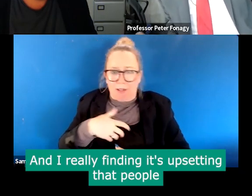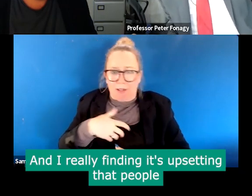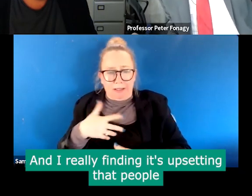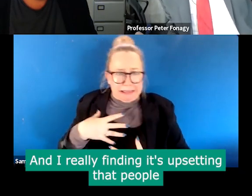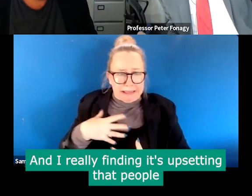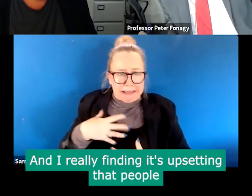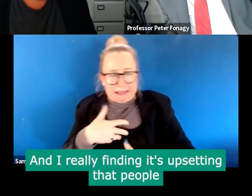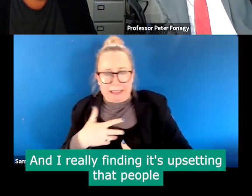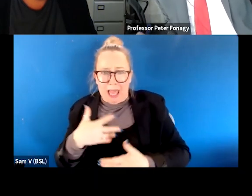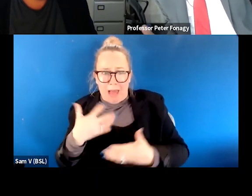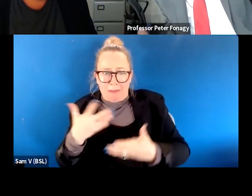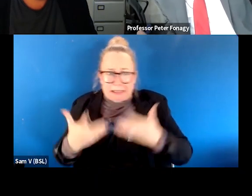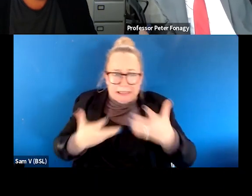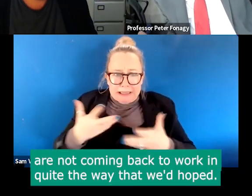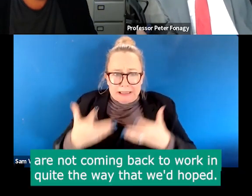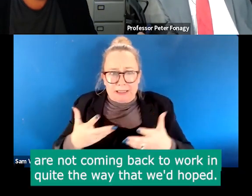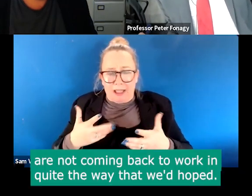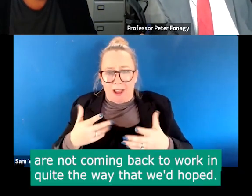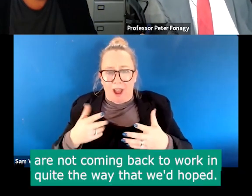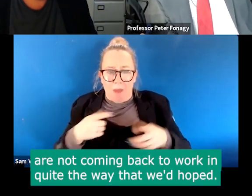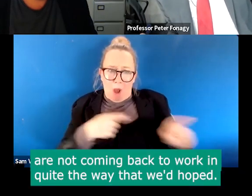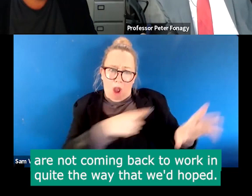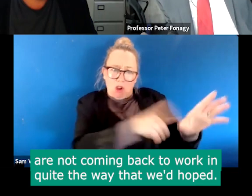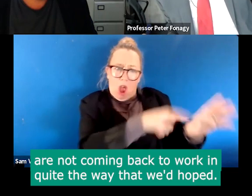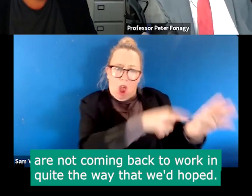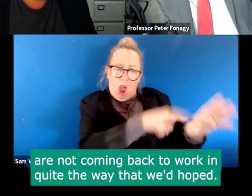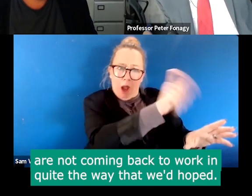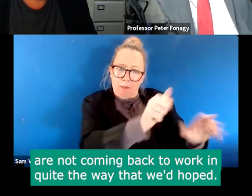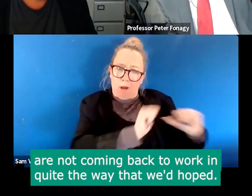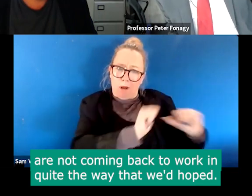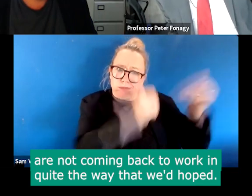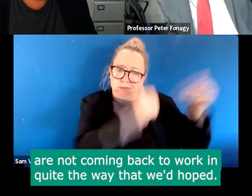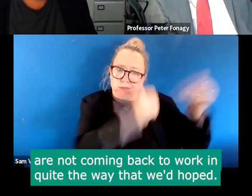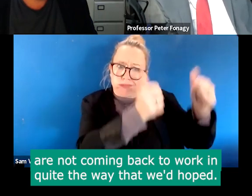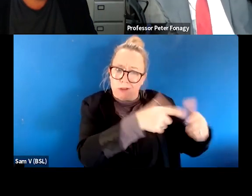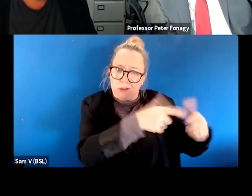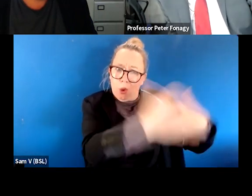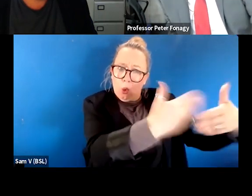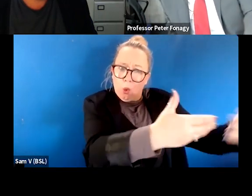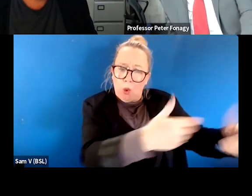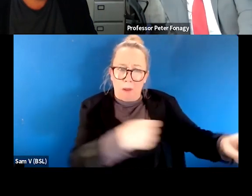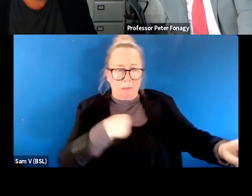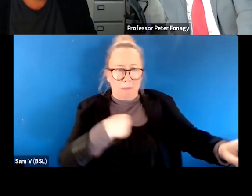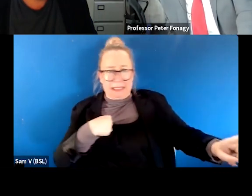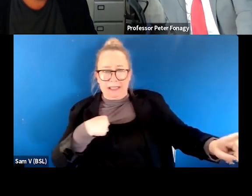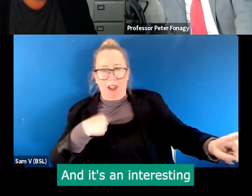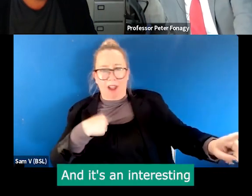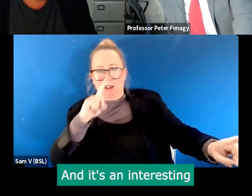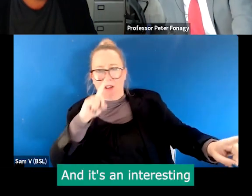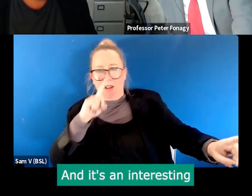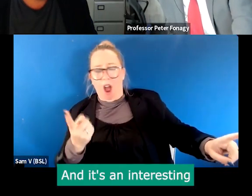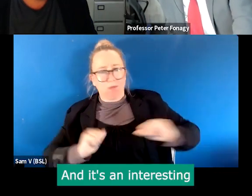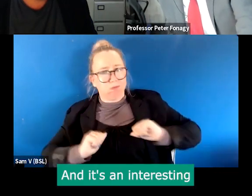it's upsetting that people are not coming back to work in quite the way that we'd hope.